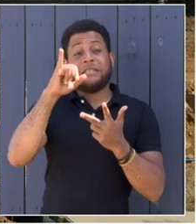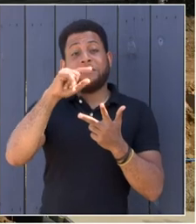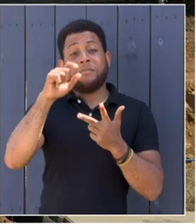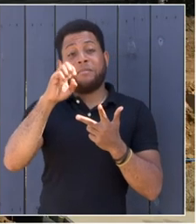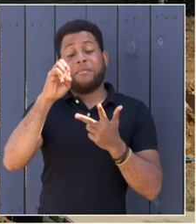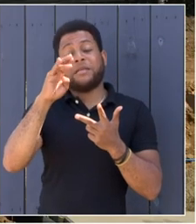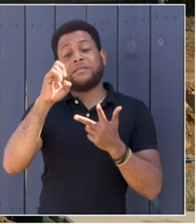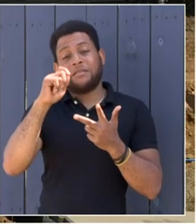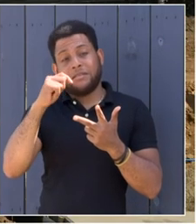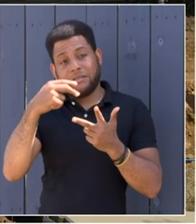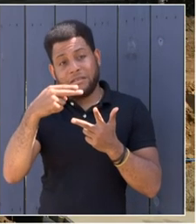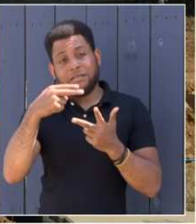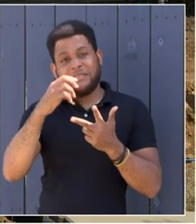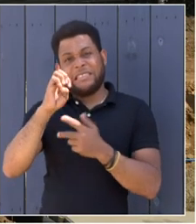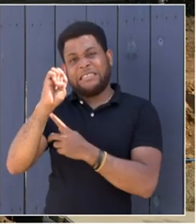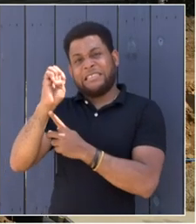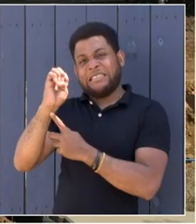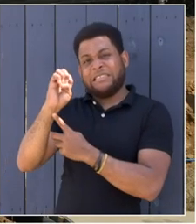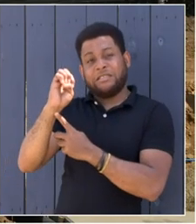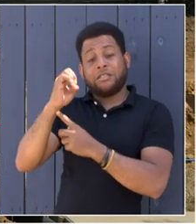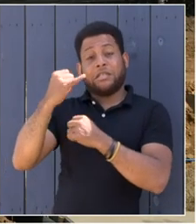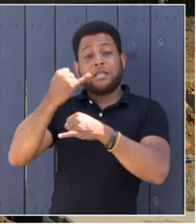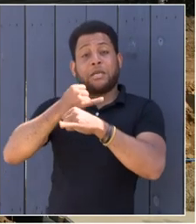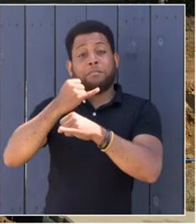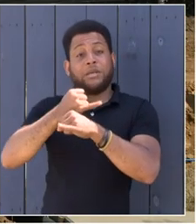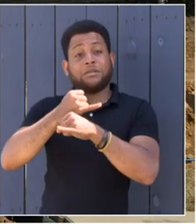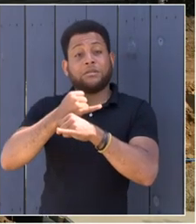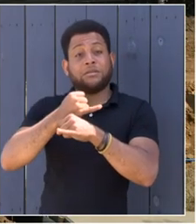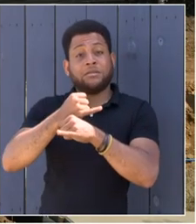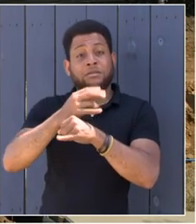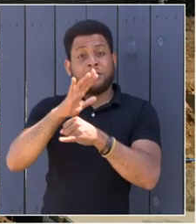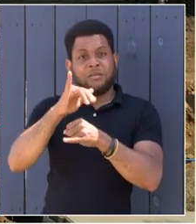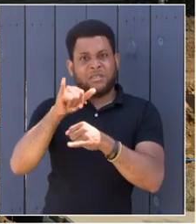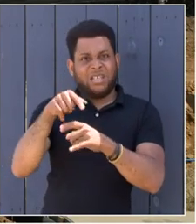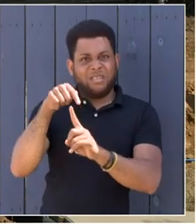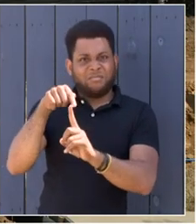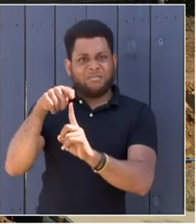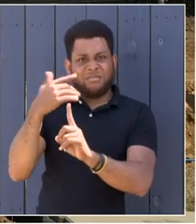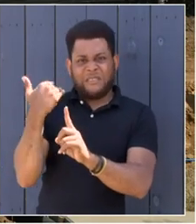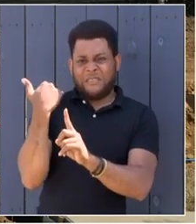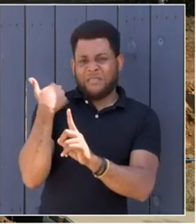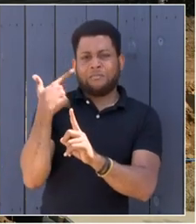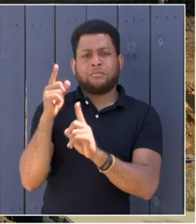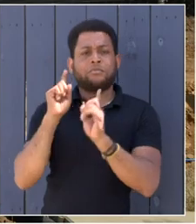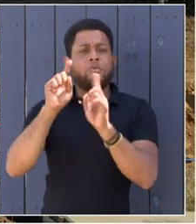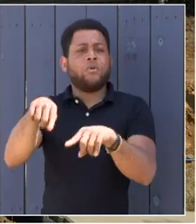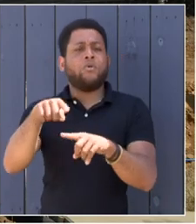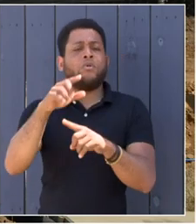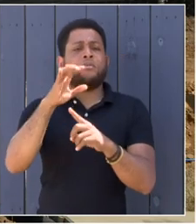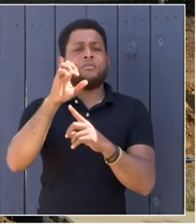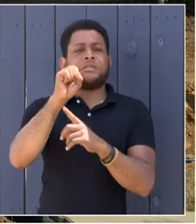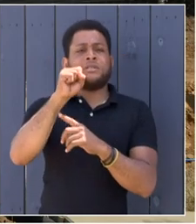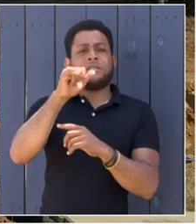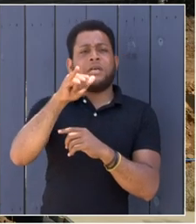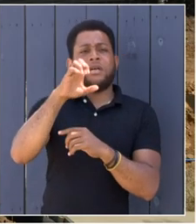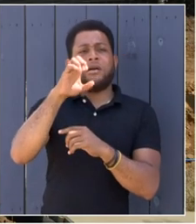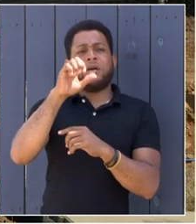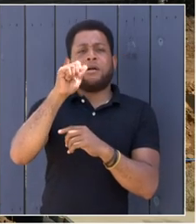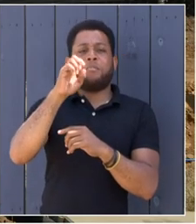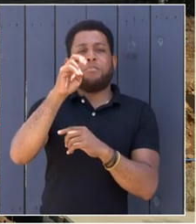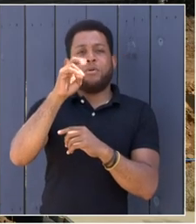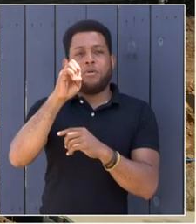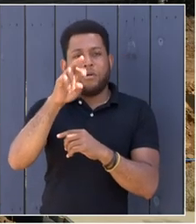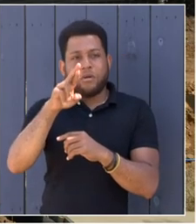week we were at Sycamore and Oak, adding to the entertainment and sports arena, adding to